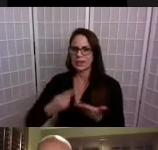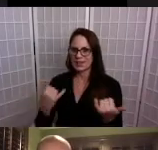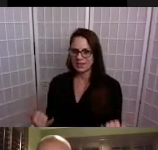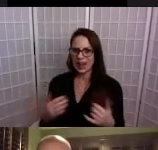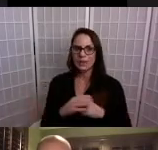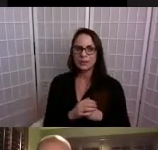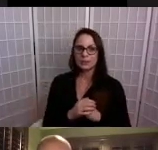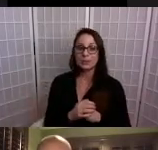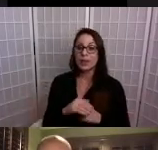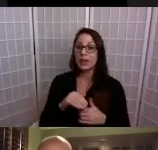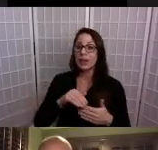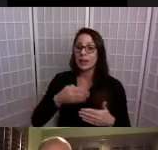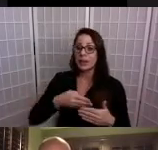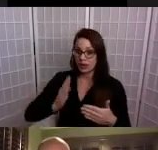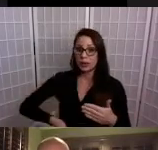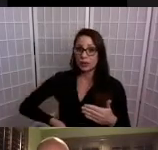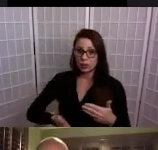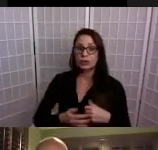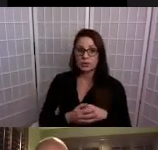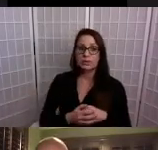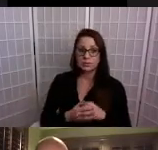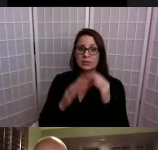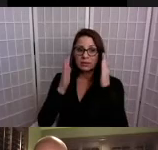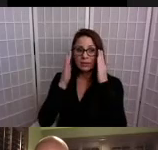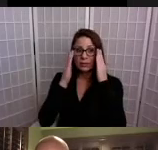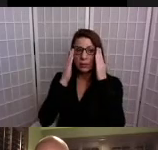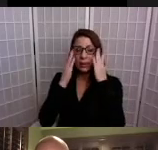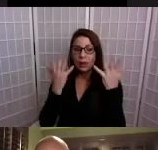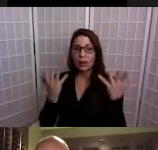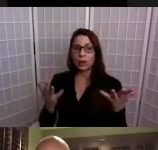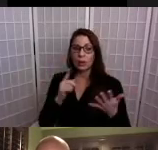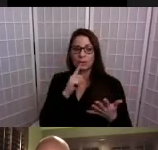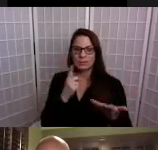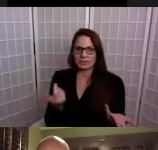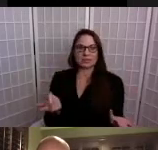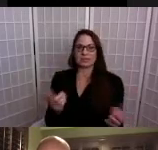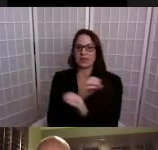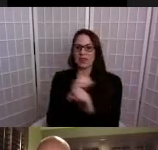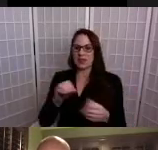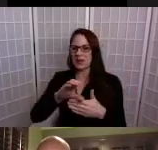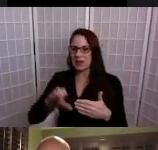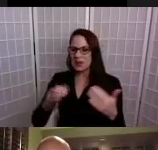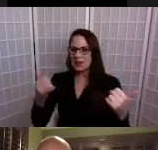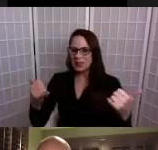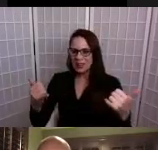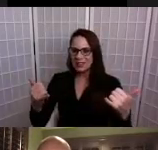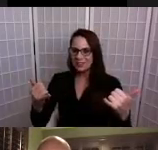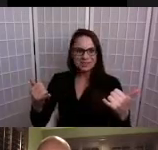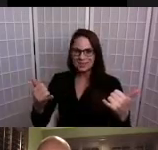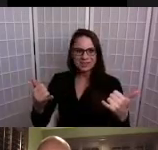in conclusion, the conclusion really is that there is no conclusion at this time, or there's not a